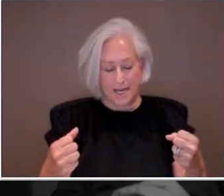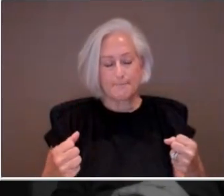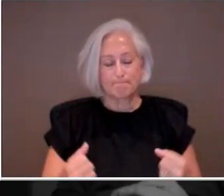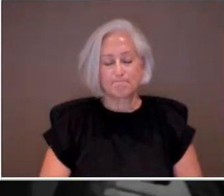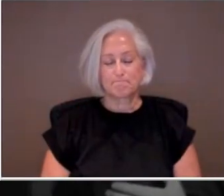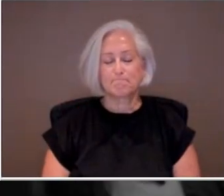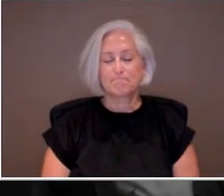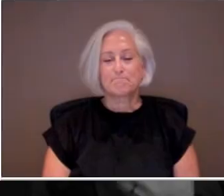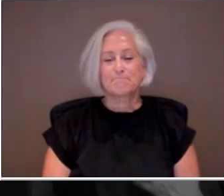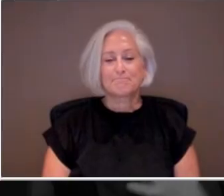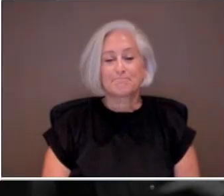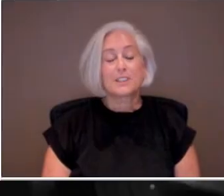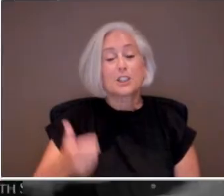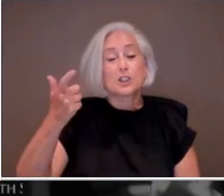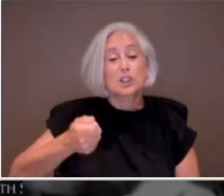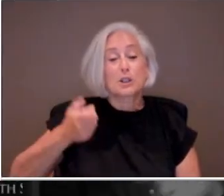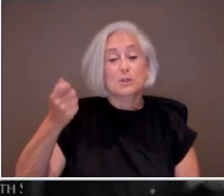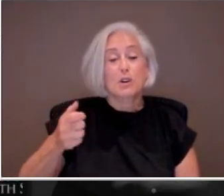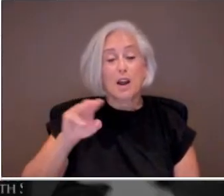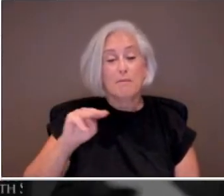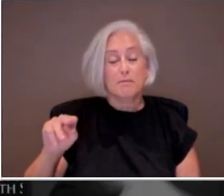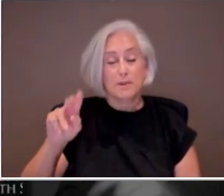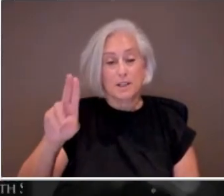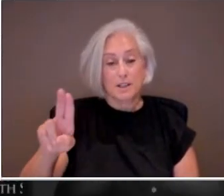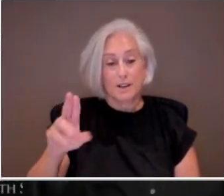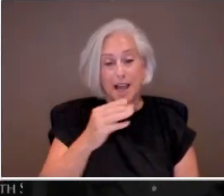Subscribe to our morning medical update and Open